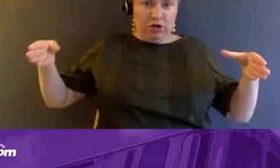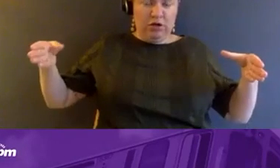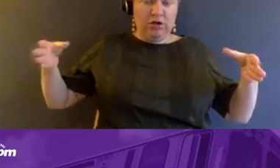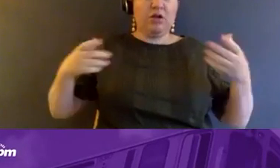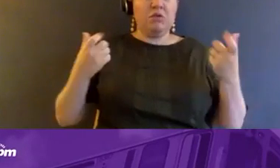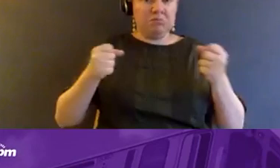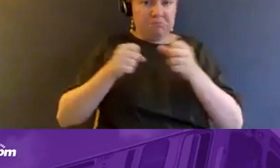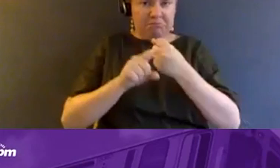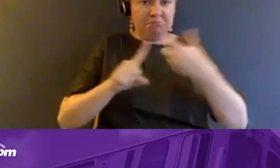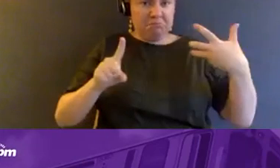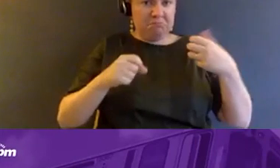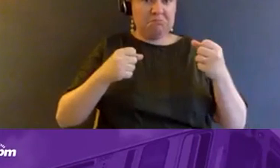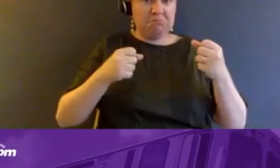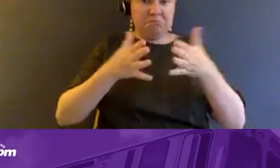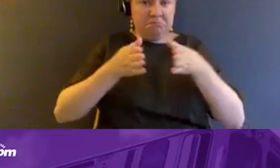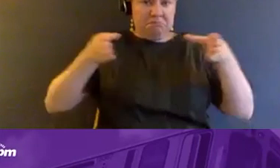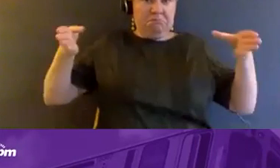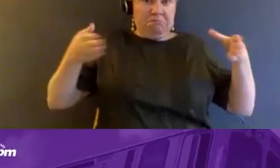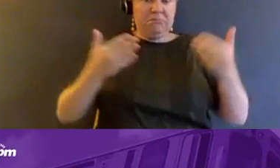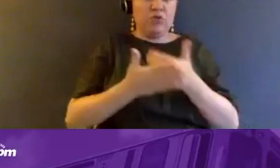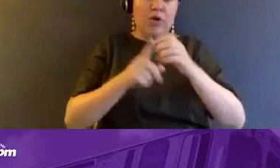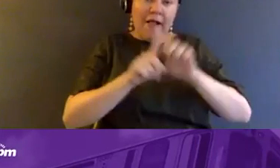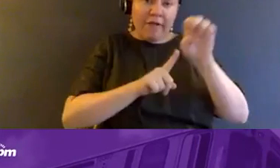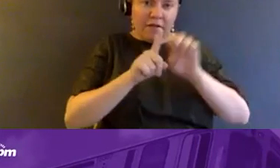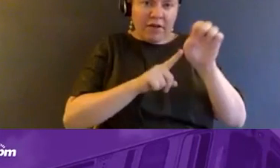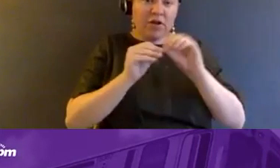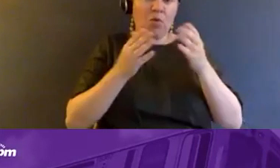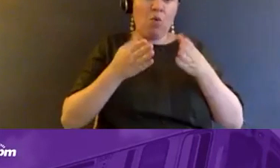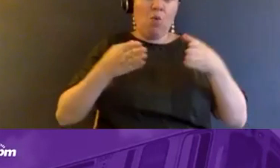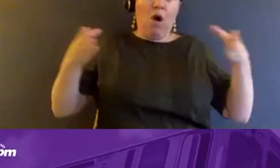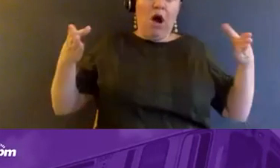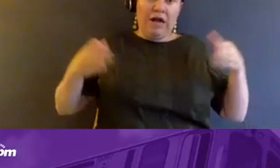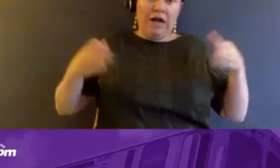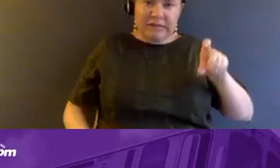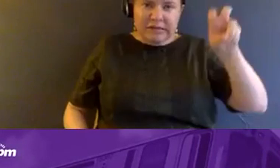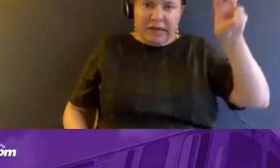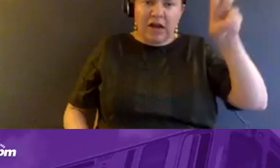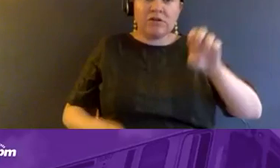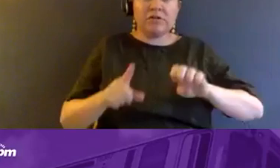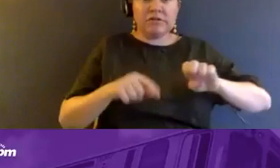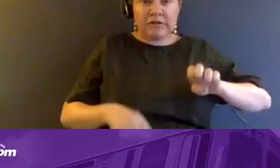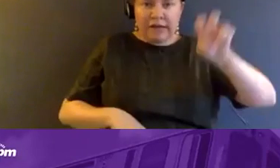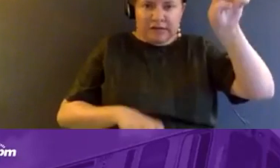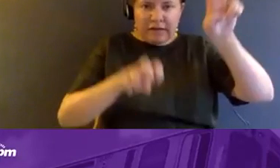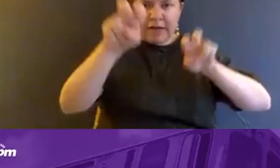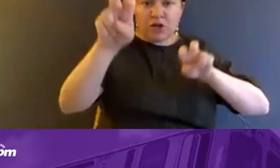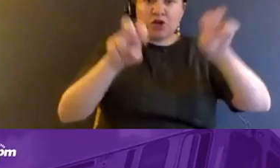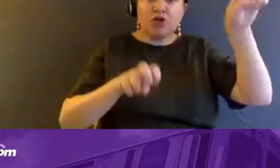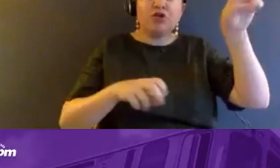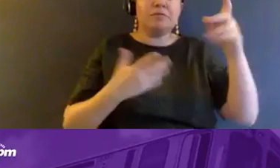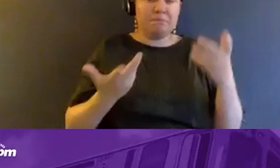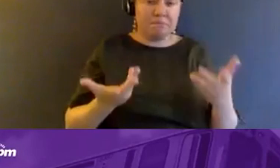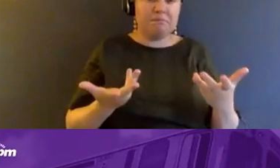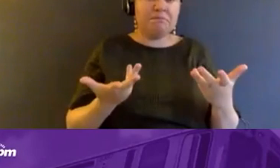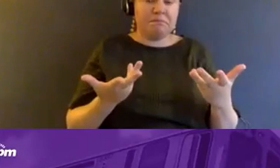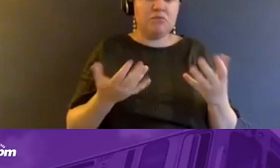those platforms to accommodate new elevators and wider staircases and escalators for our customers. So